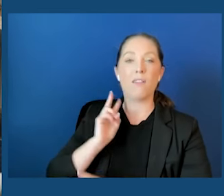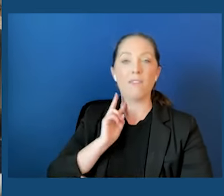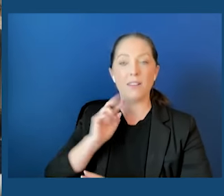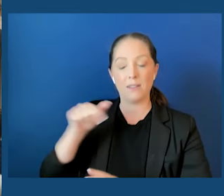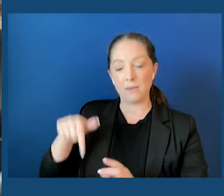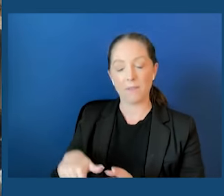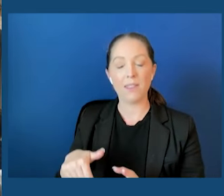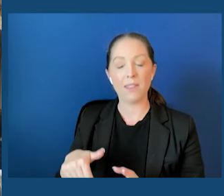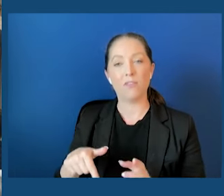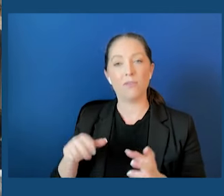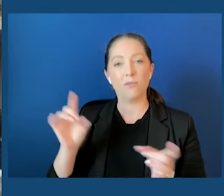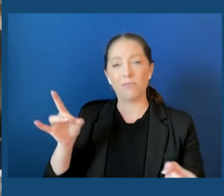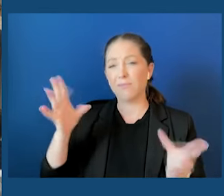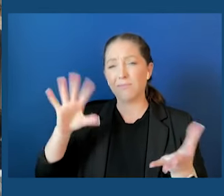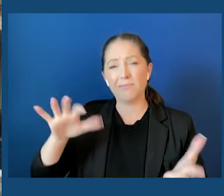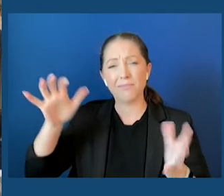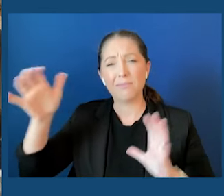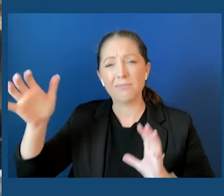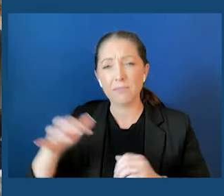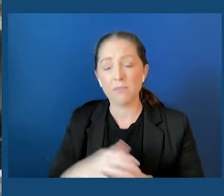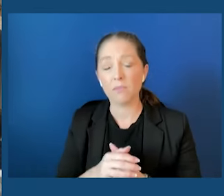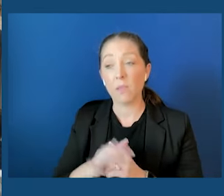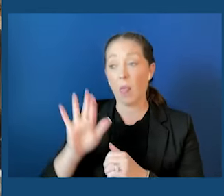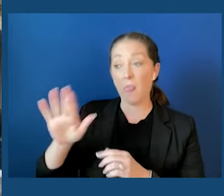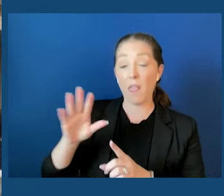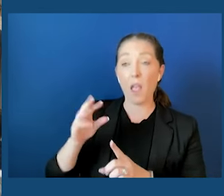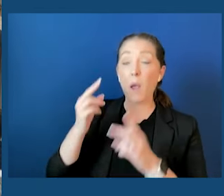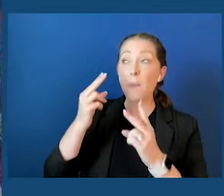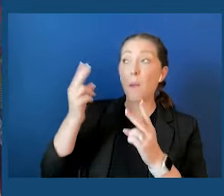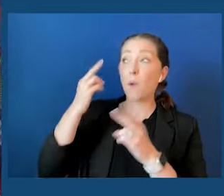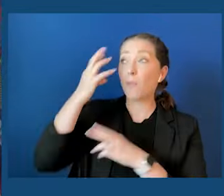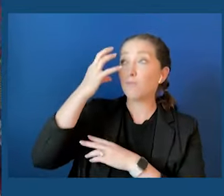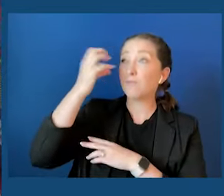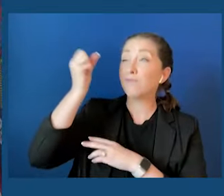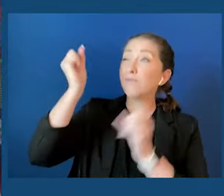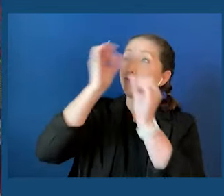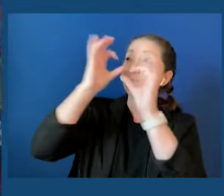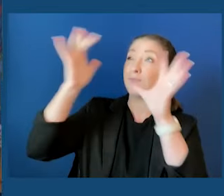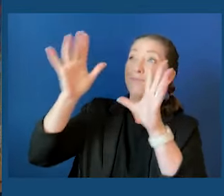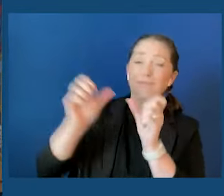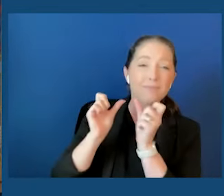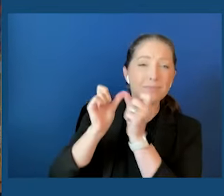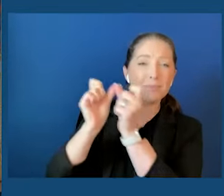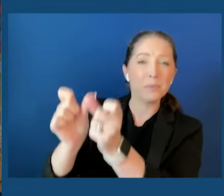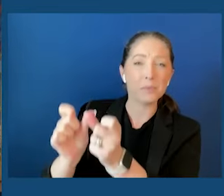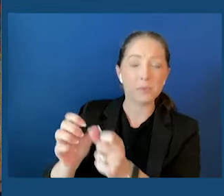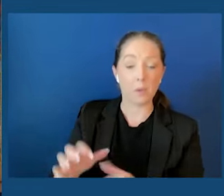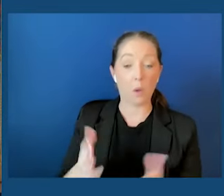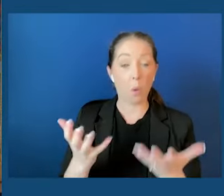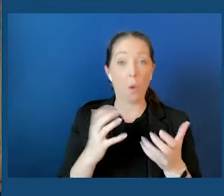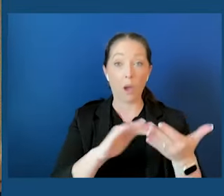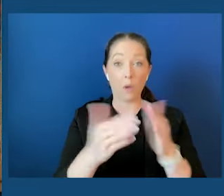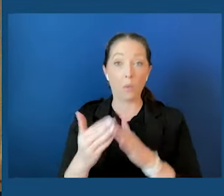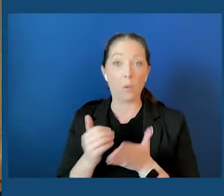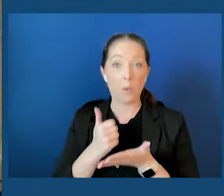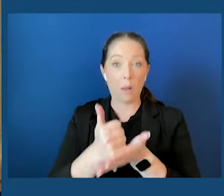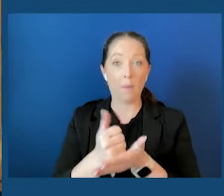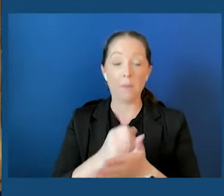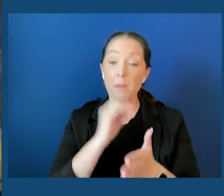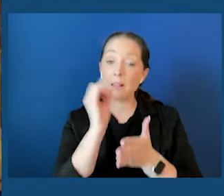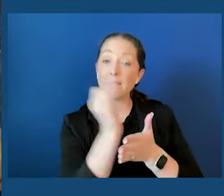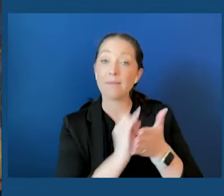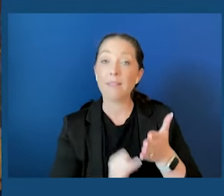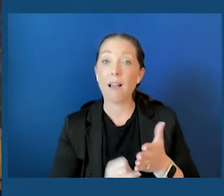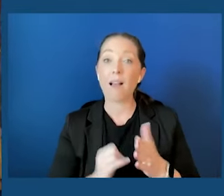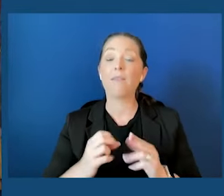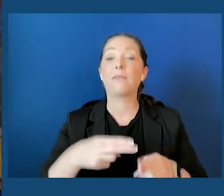keep their memories alive, and help this community heal. The design is called Seeing Us by